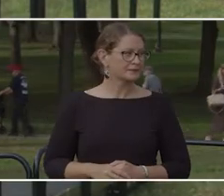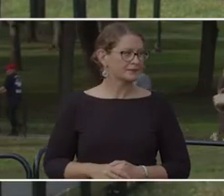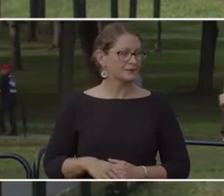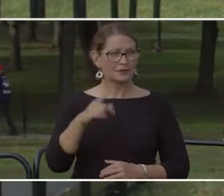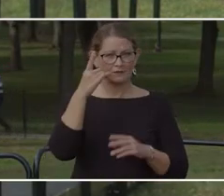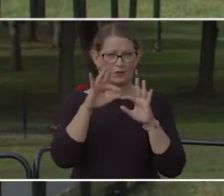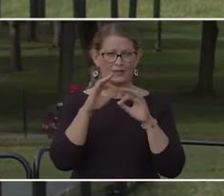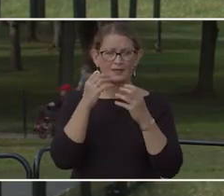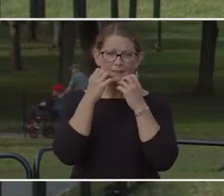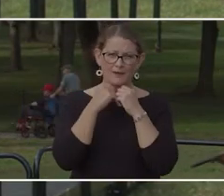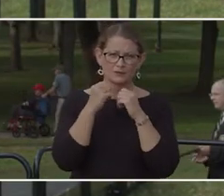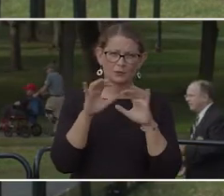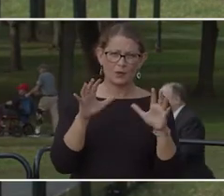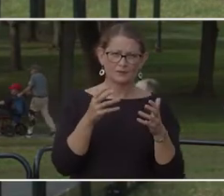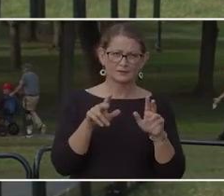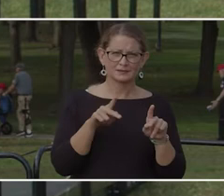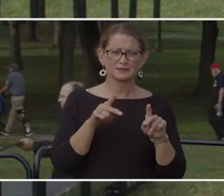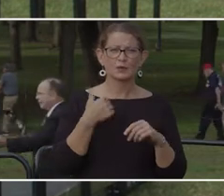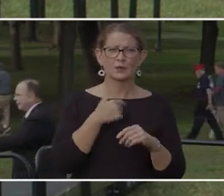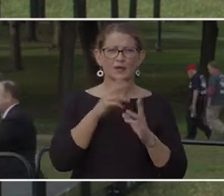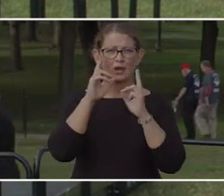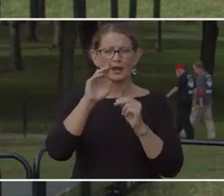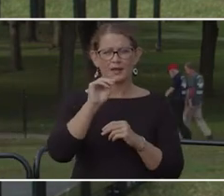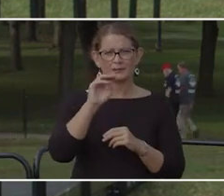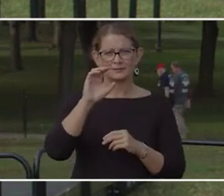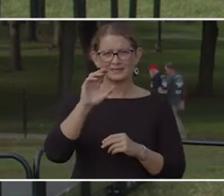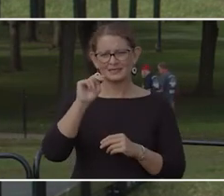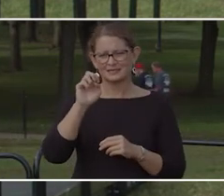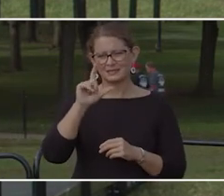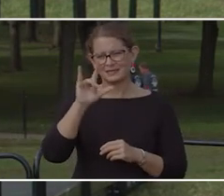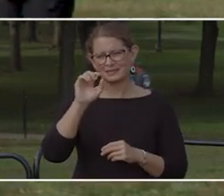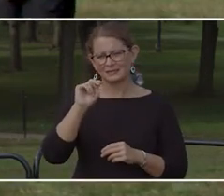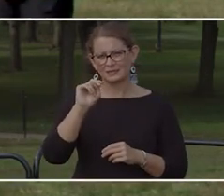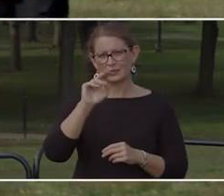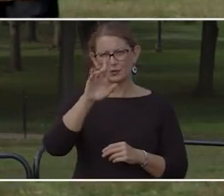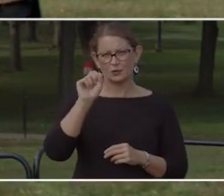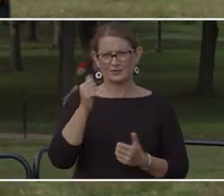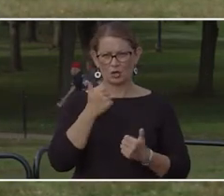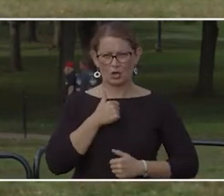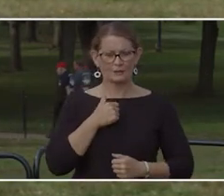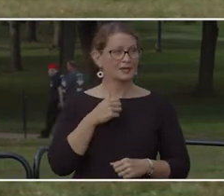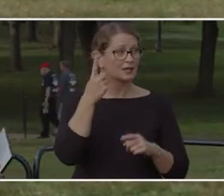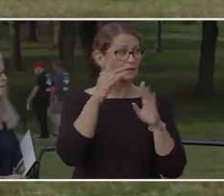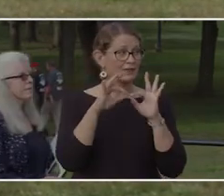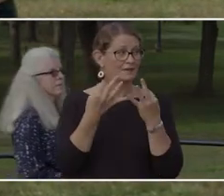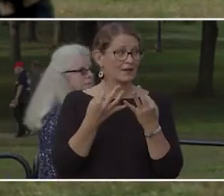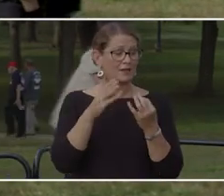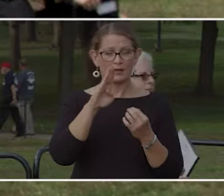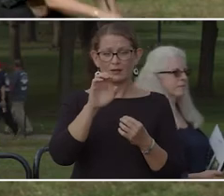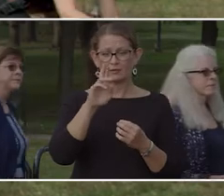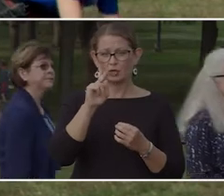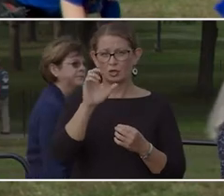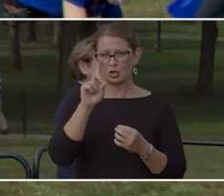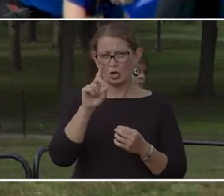On behalf of loved ones, we honor M.C. Nelson, U.S. Army. On behalf of the family of Bernard